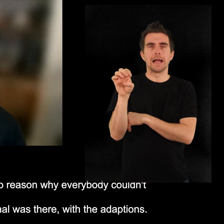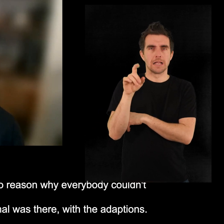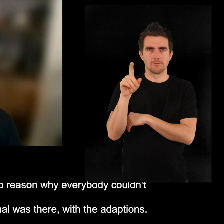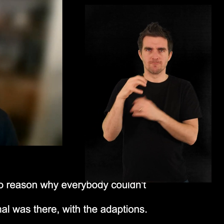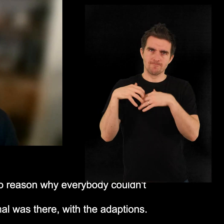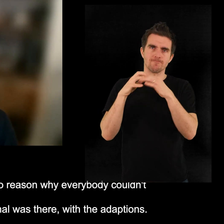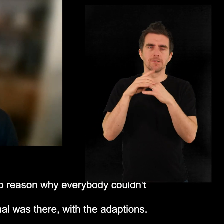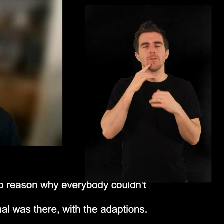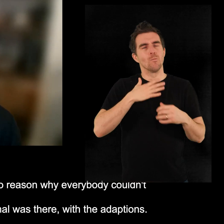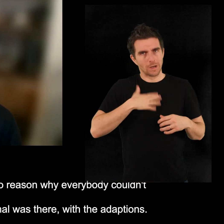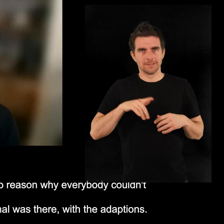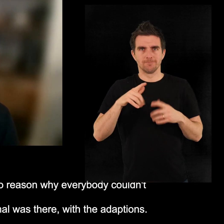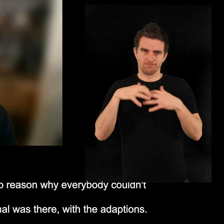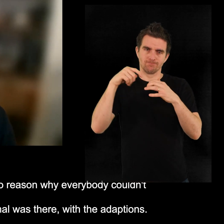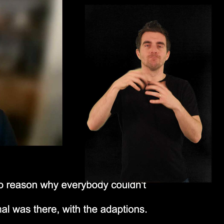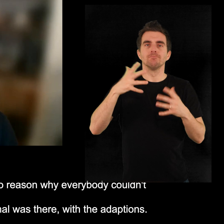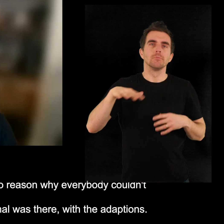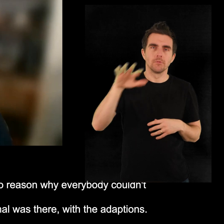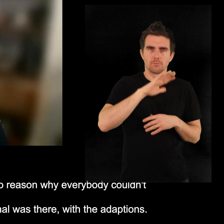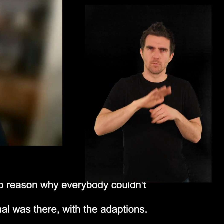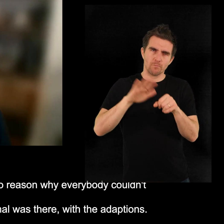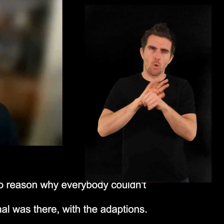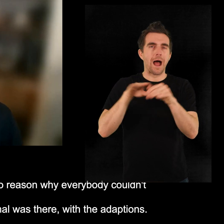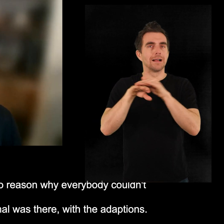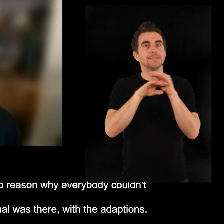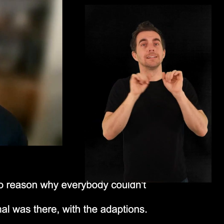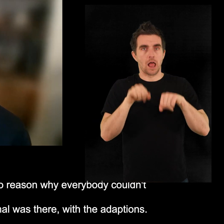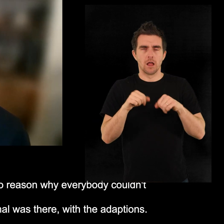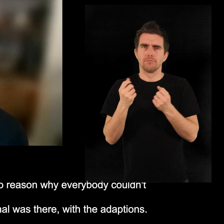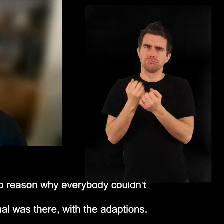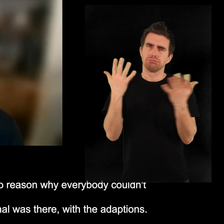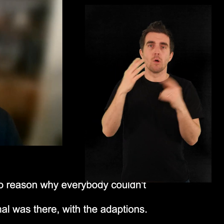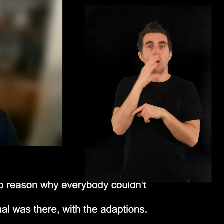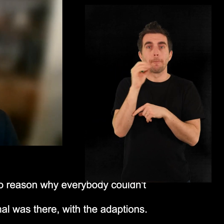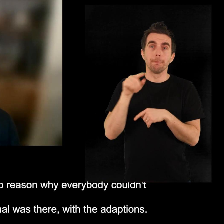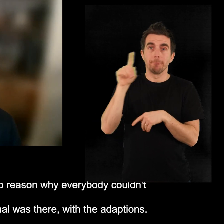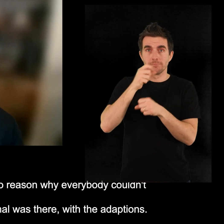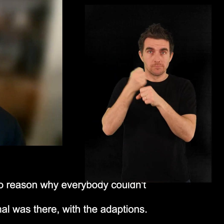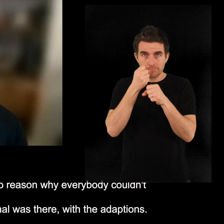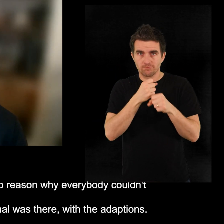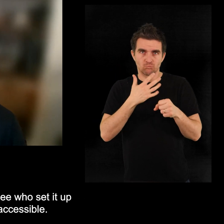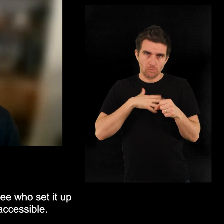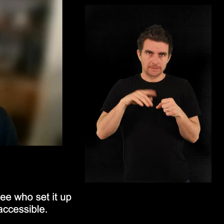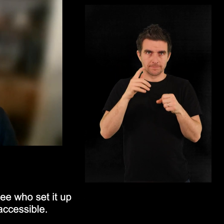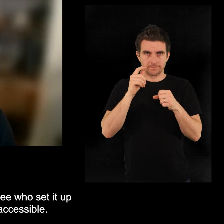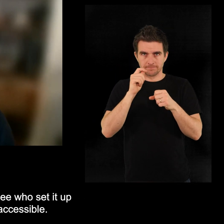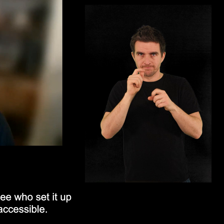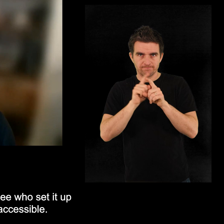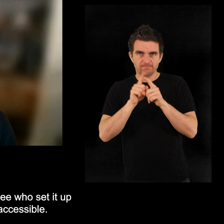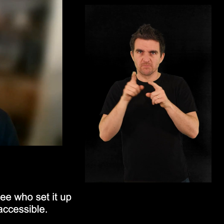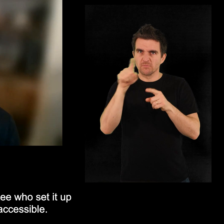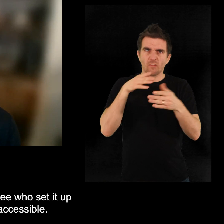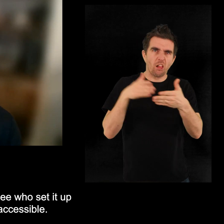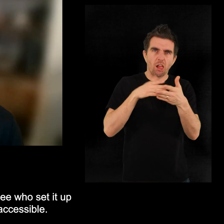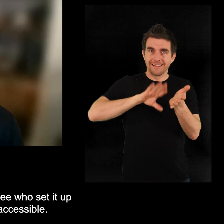why everybody couldn't access social media if the wherewithal was there with the adaptations. The